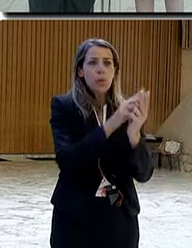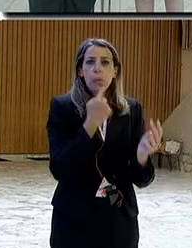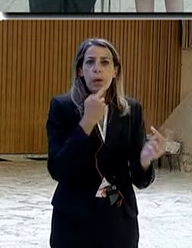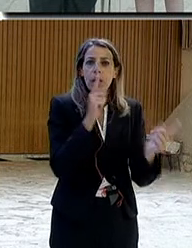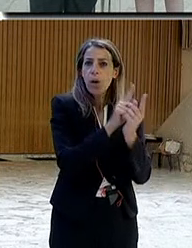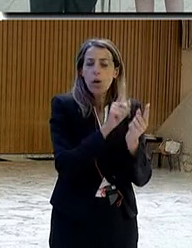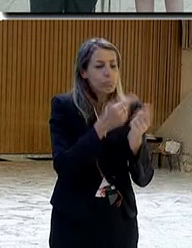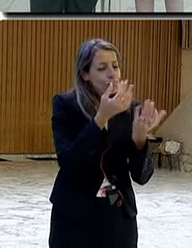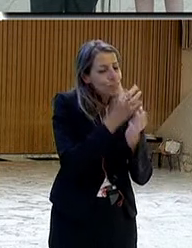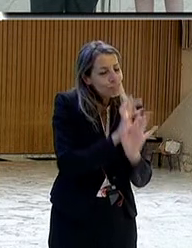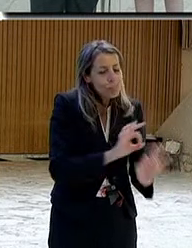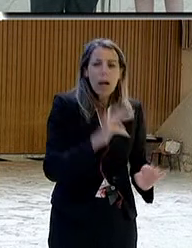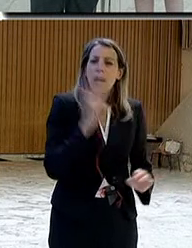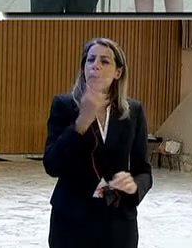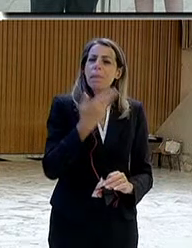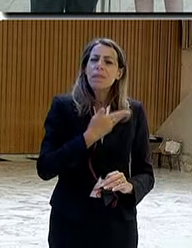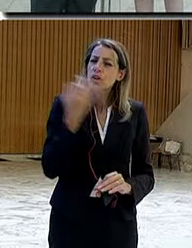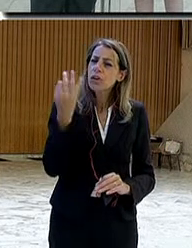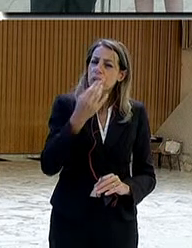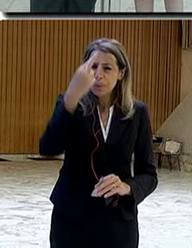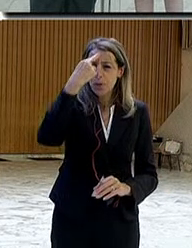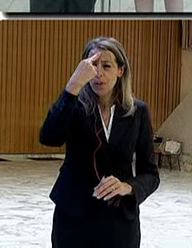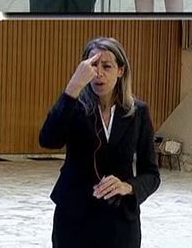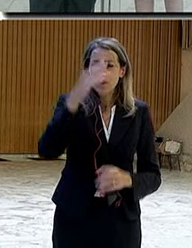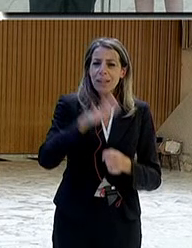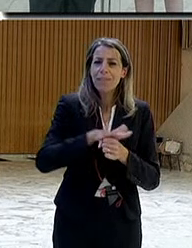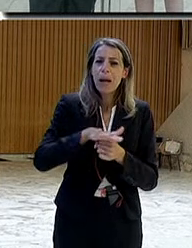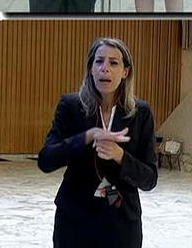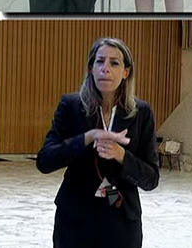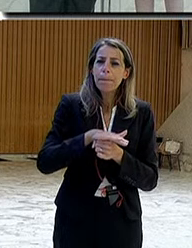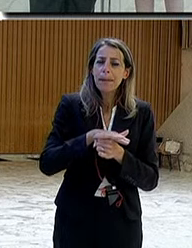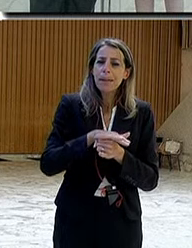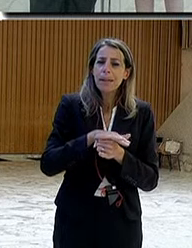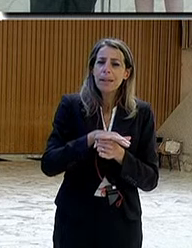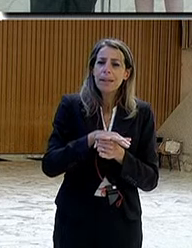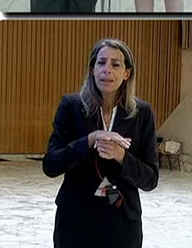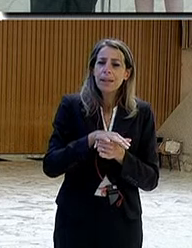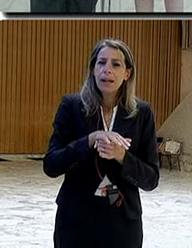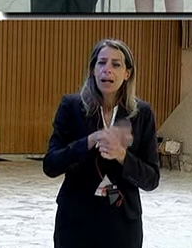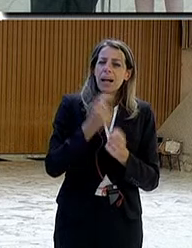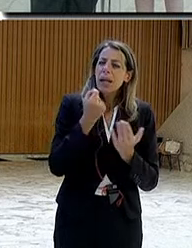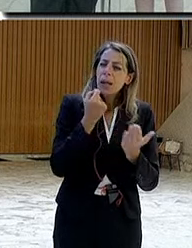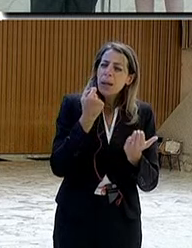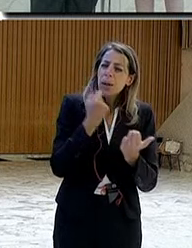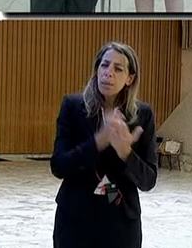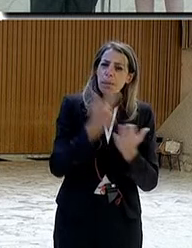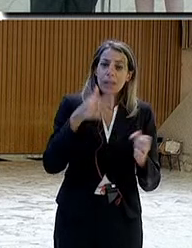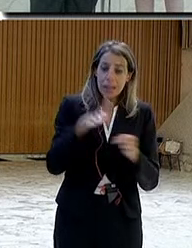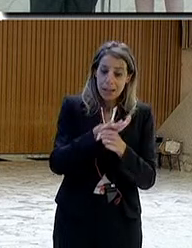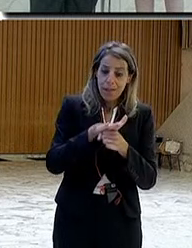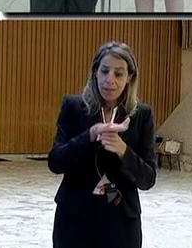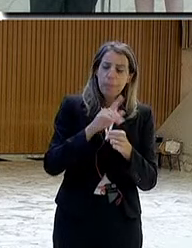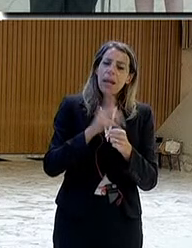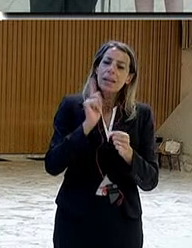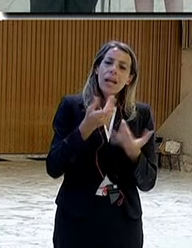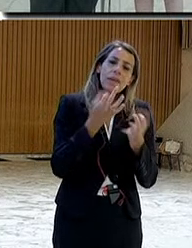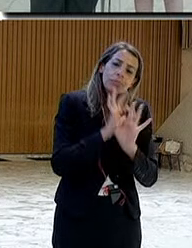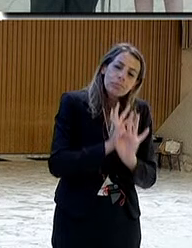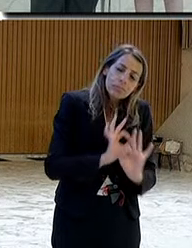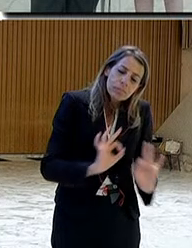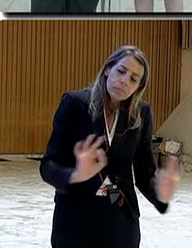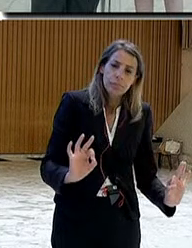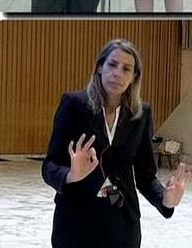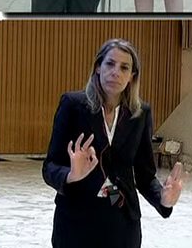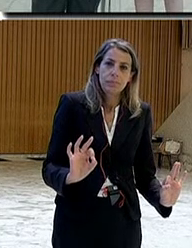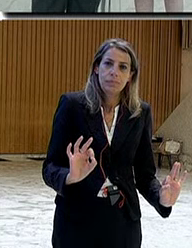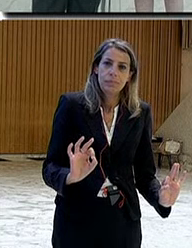often reminds families of the spiritual importance of being courteous, polite, and doing small acts of kindness as they run